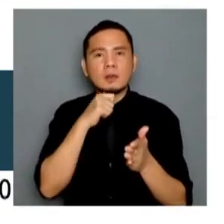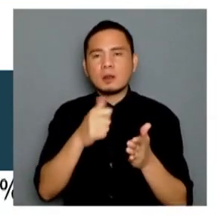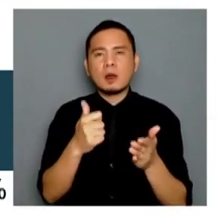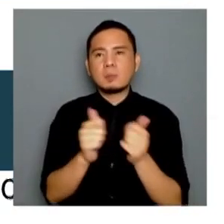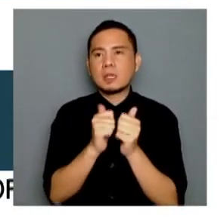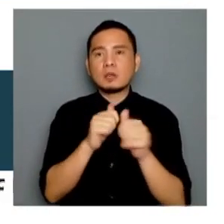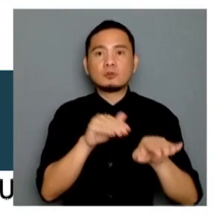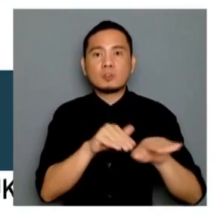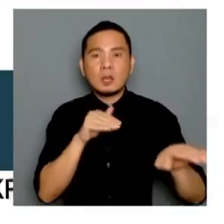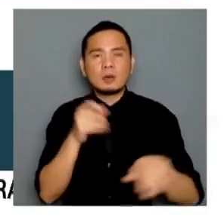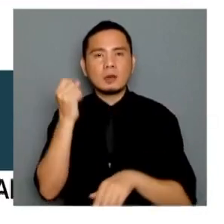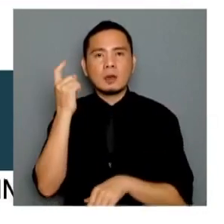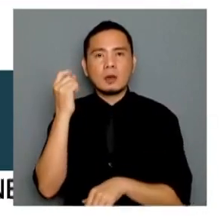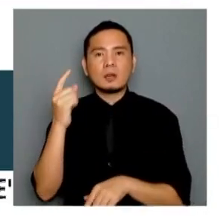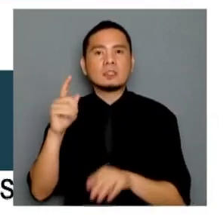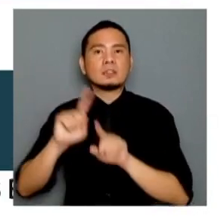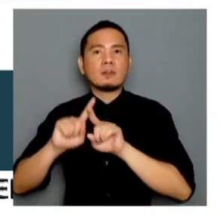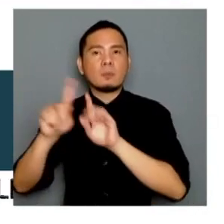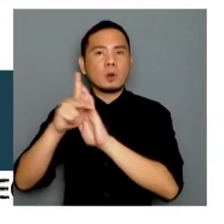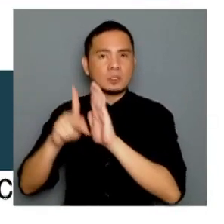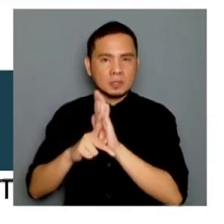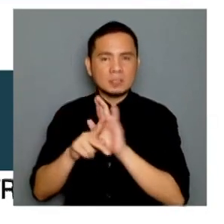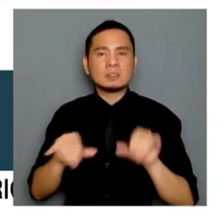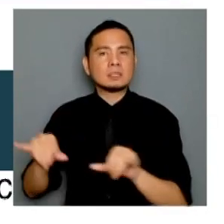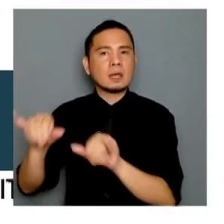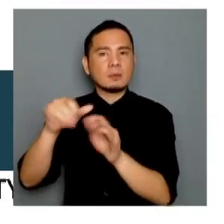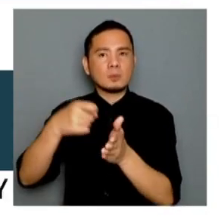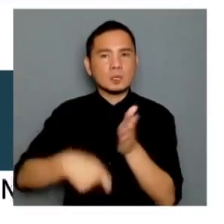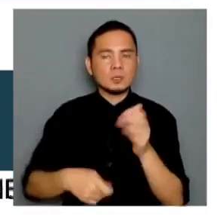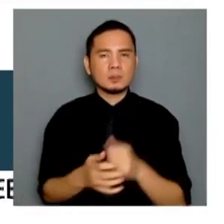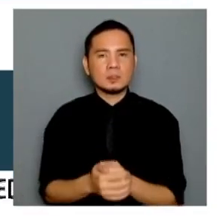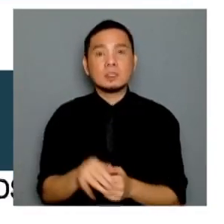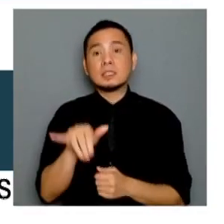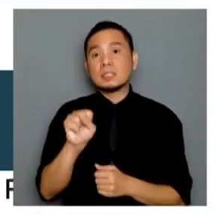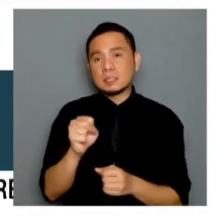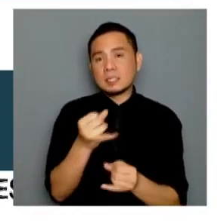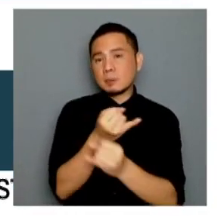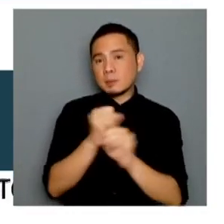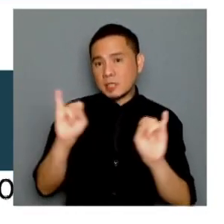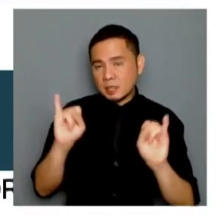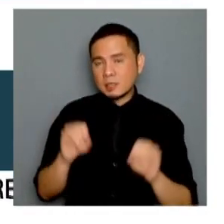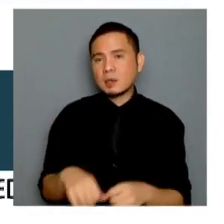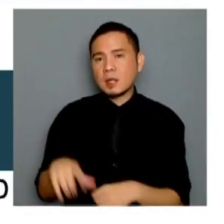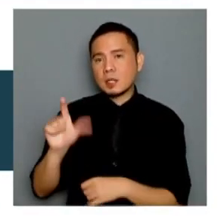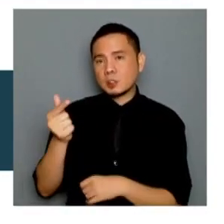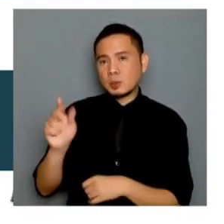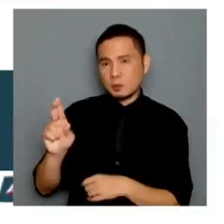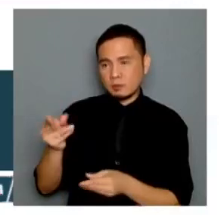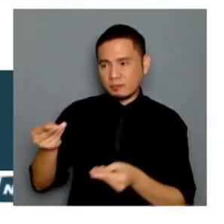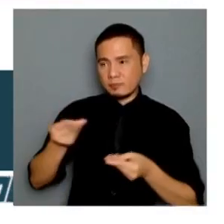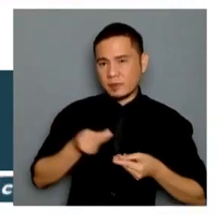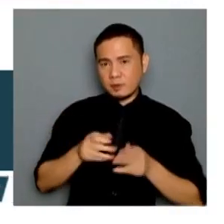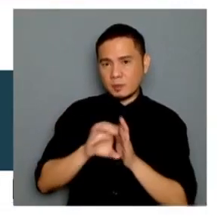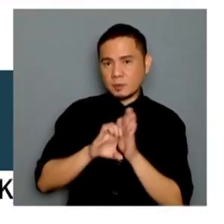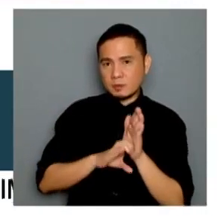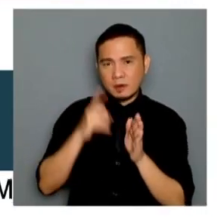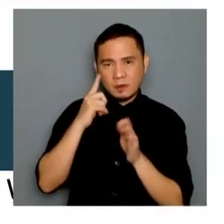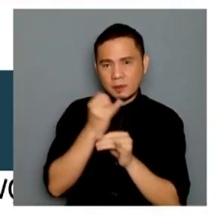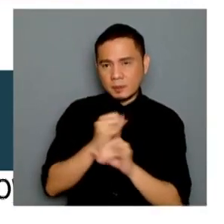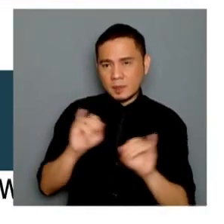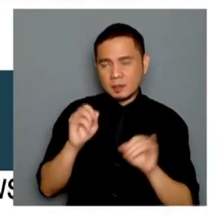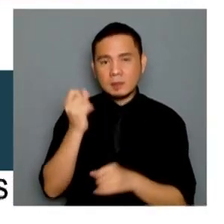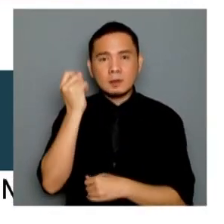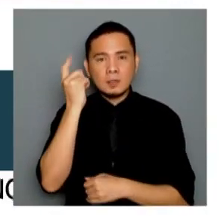talking about policies also. Yes, we are autonomous. That is a power given to us by the local government code. But again, we also have to